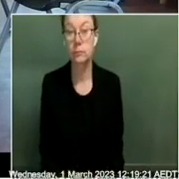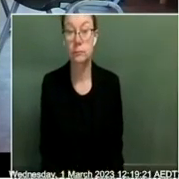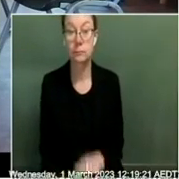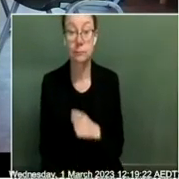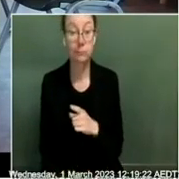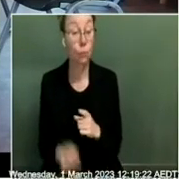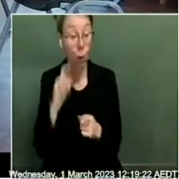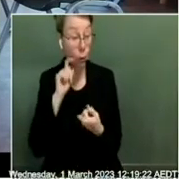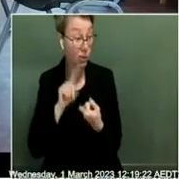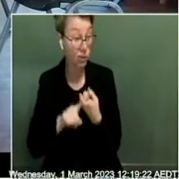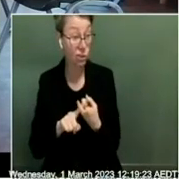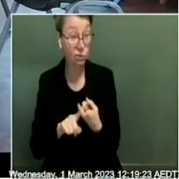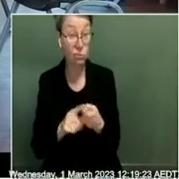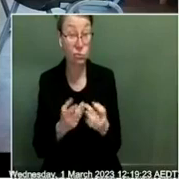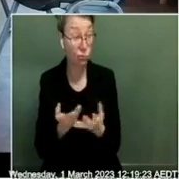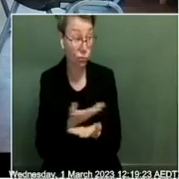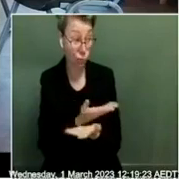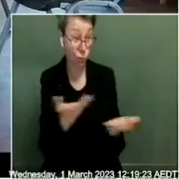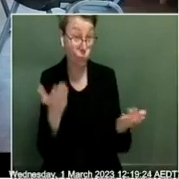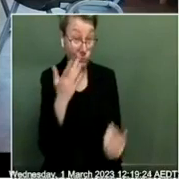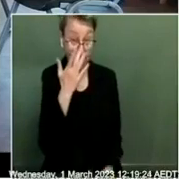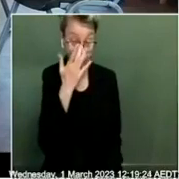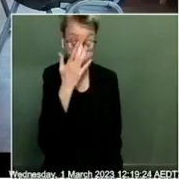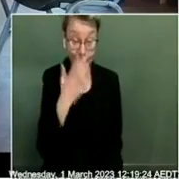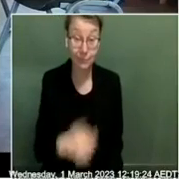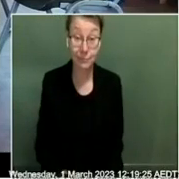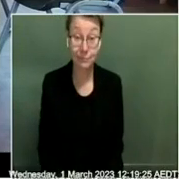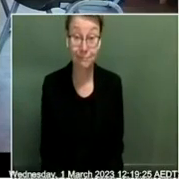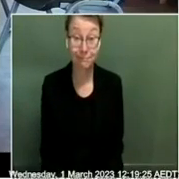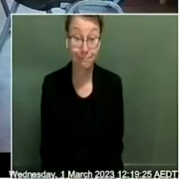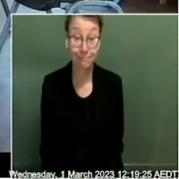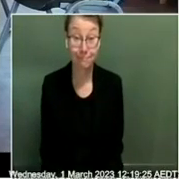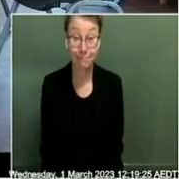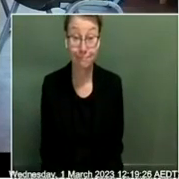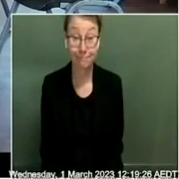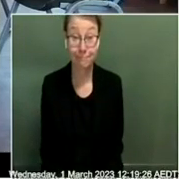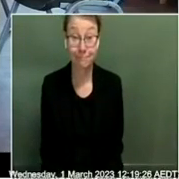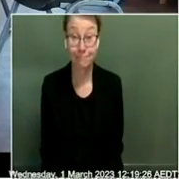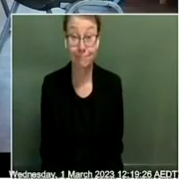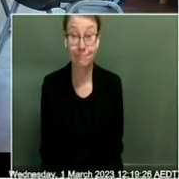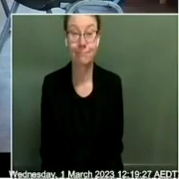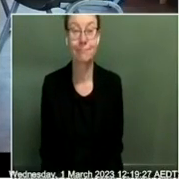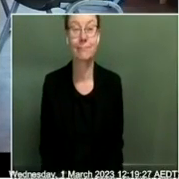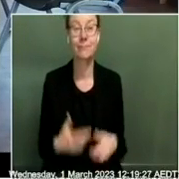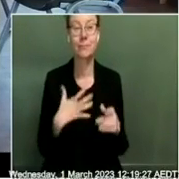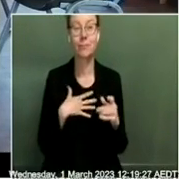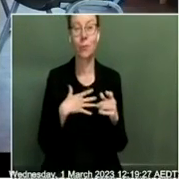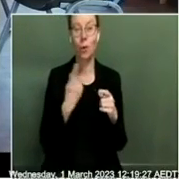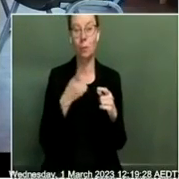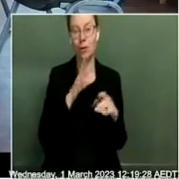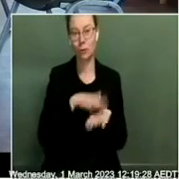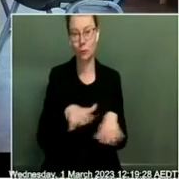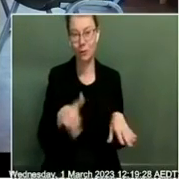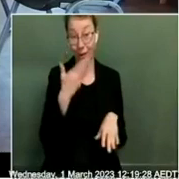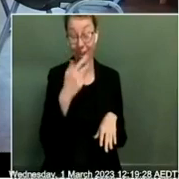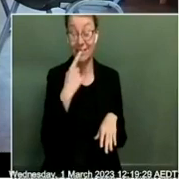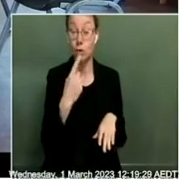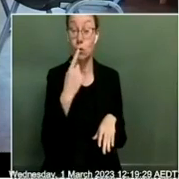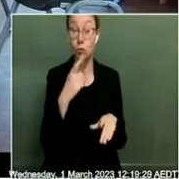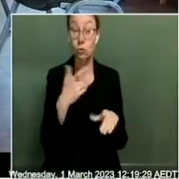anyway. I can. My 9-year-old tells the story in class about stolen gin. Stands up.